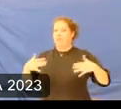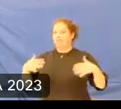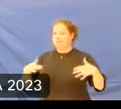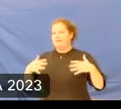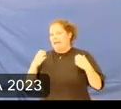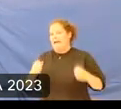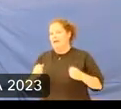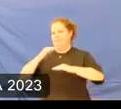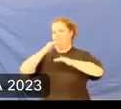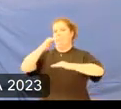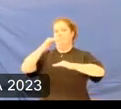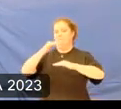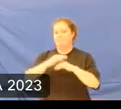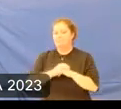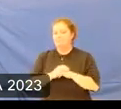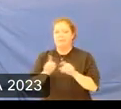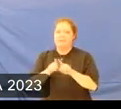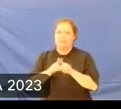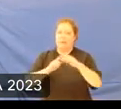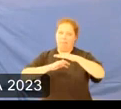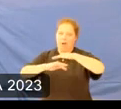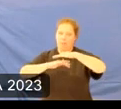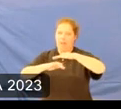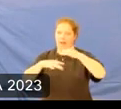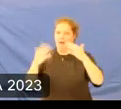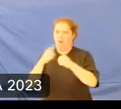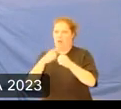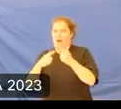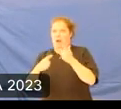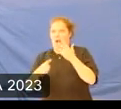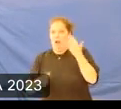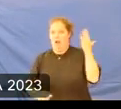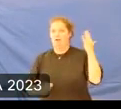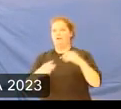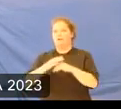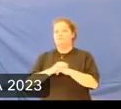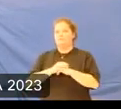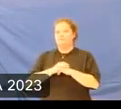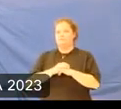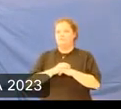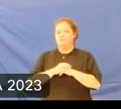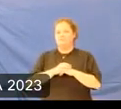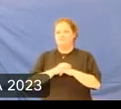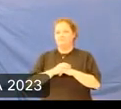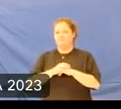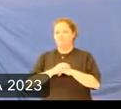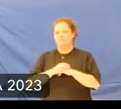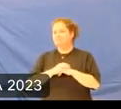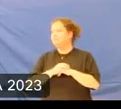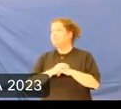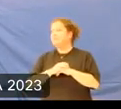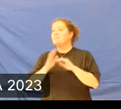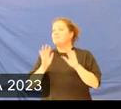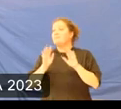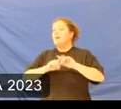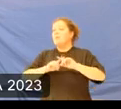Not to mention, of course, the pragmatic computations. So there's a tremendous amount that has to happen. But still, there's this